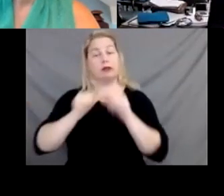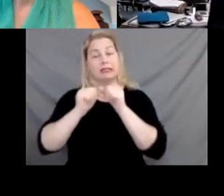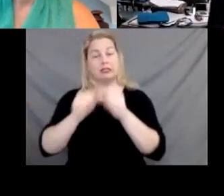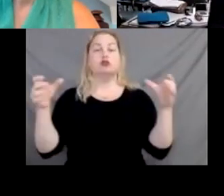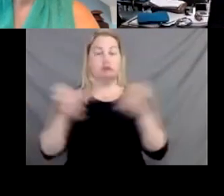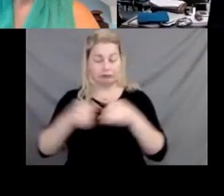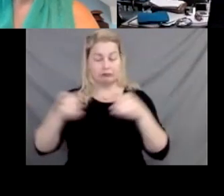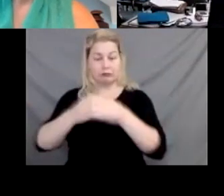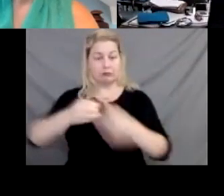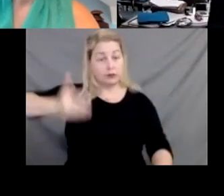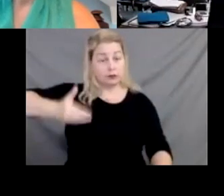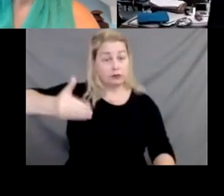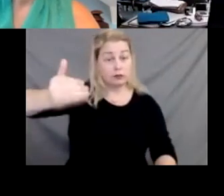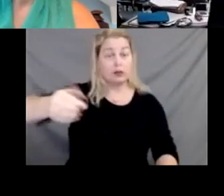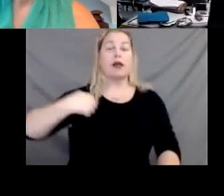other